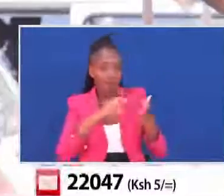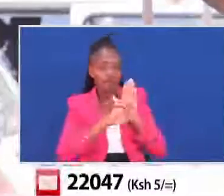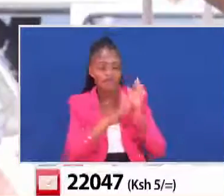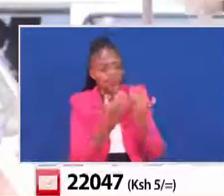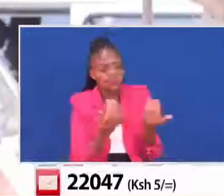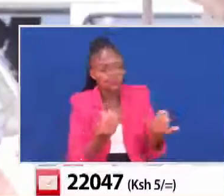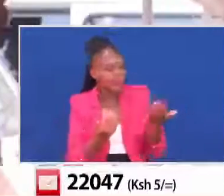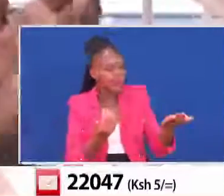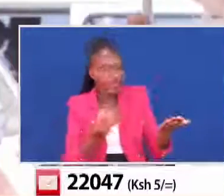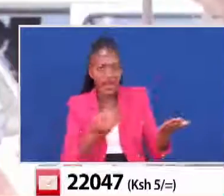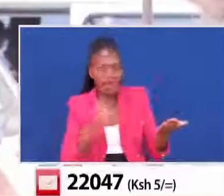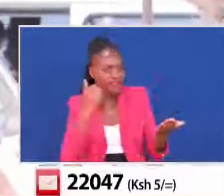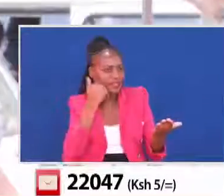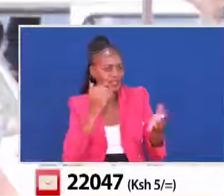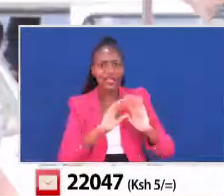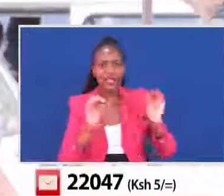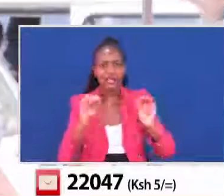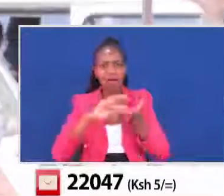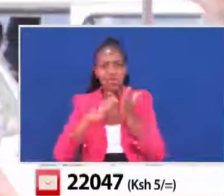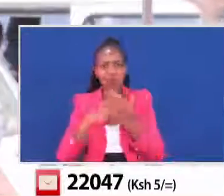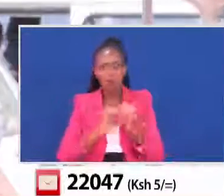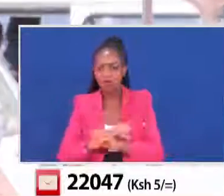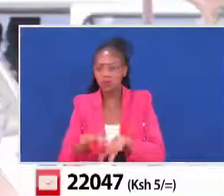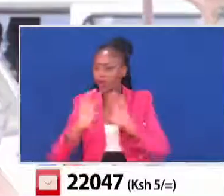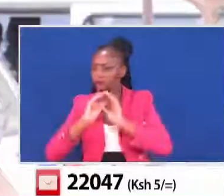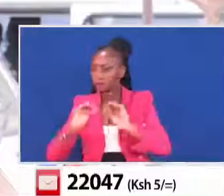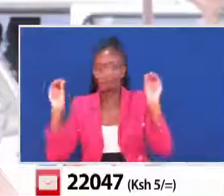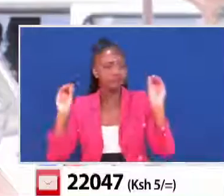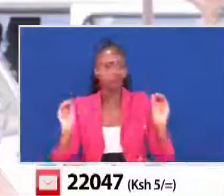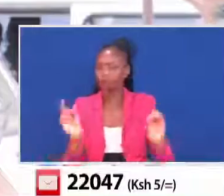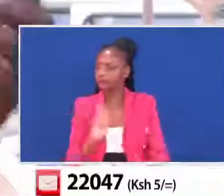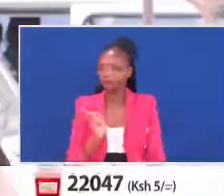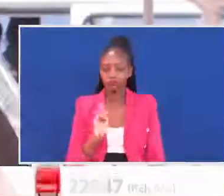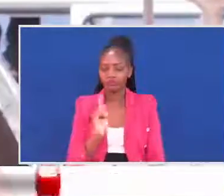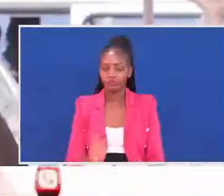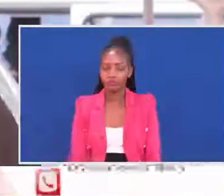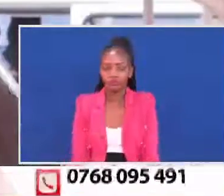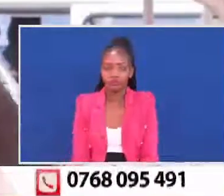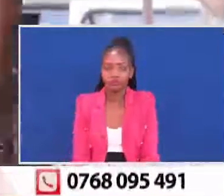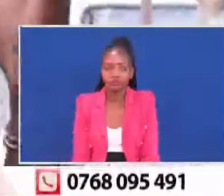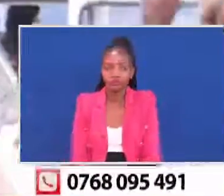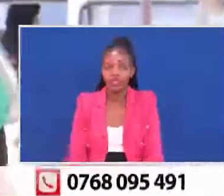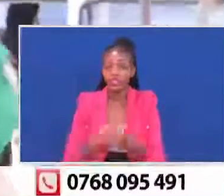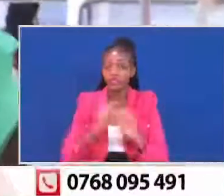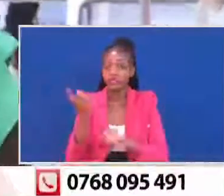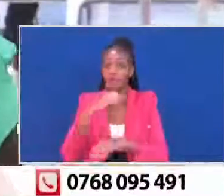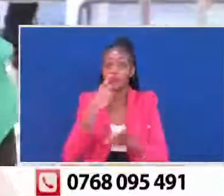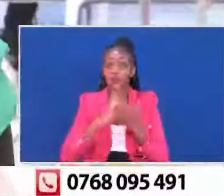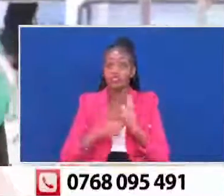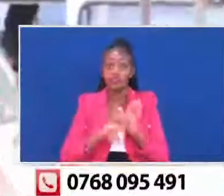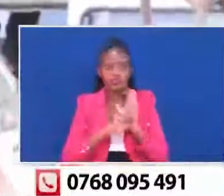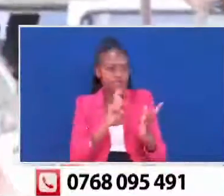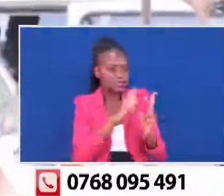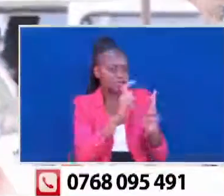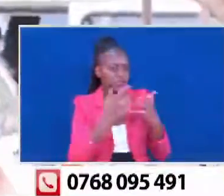machokora ndio hao, wanakula chakula simeanguka chini, wanaokota wanakula. Hakuna kitu kingine tumesikia kama hiyo. Wanaweza kuja waseme kama Ngara wamepima